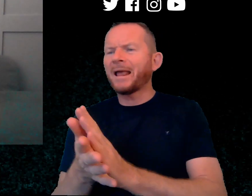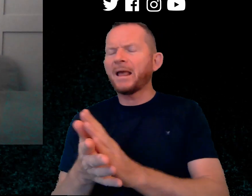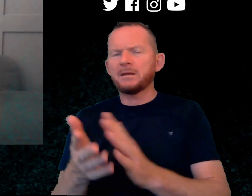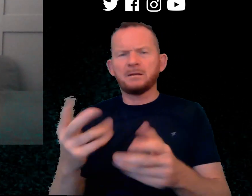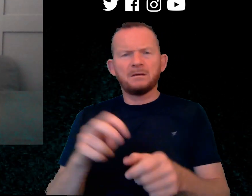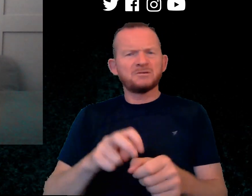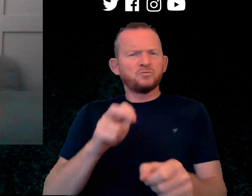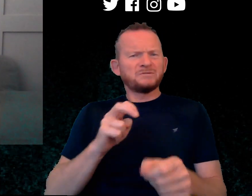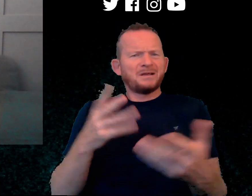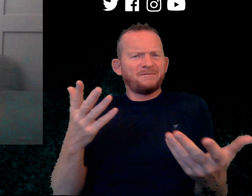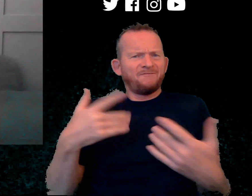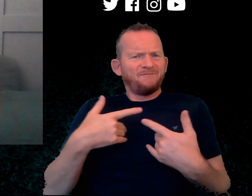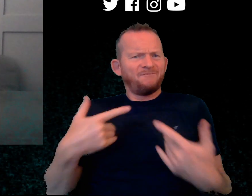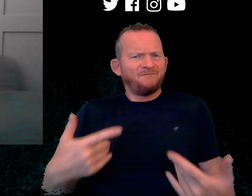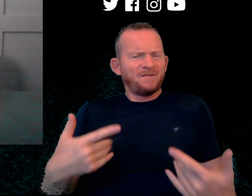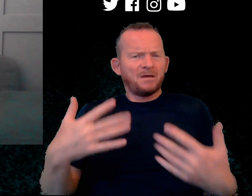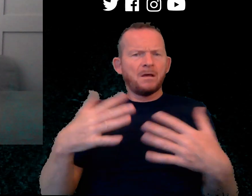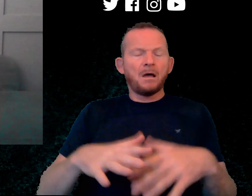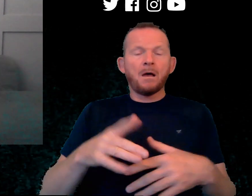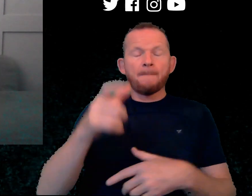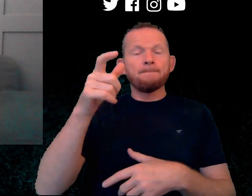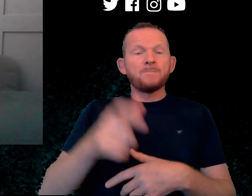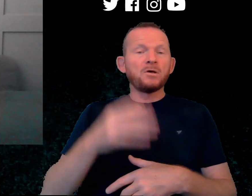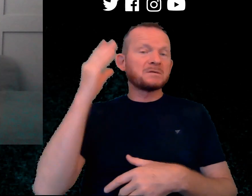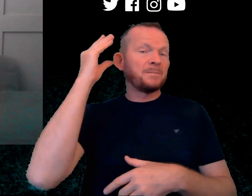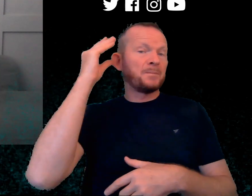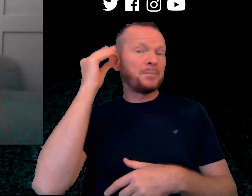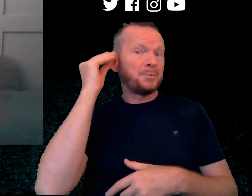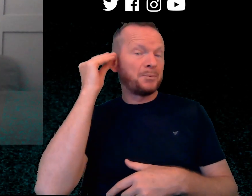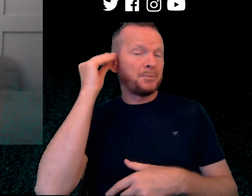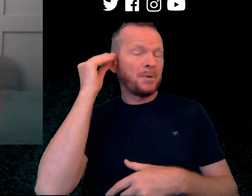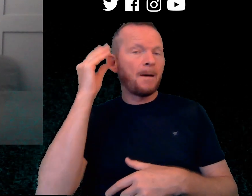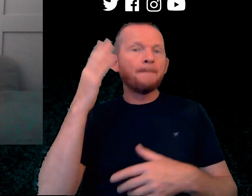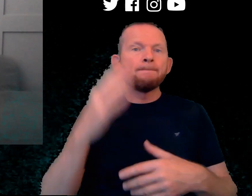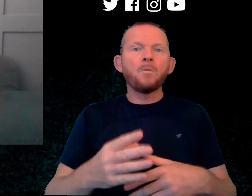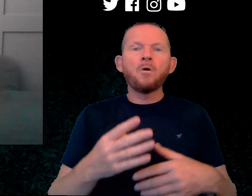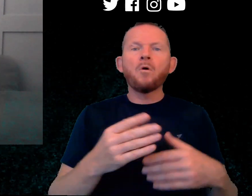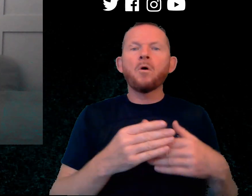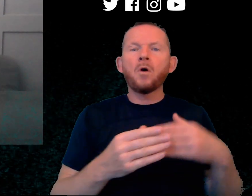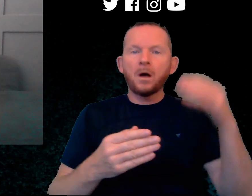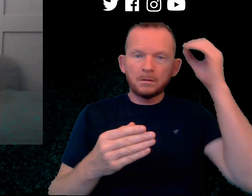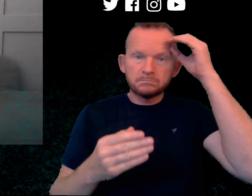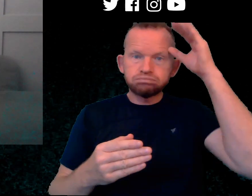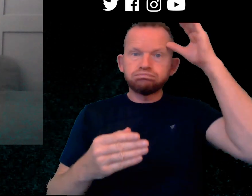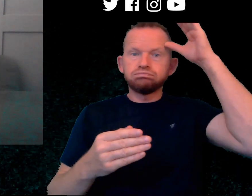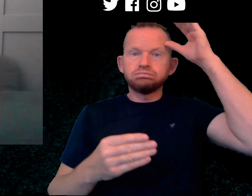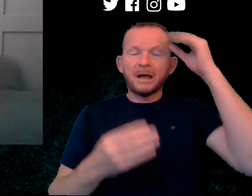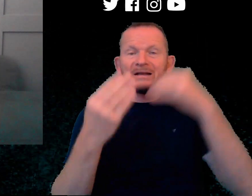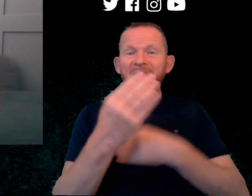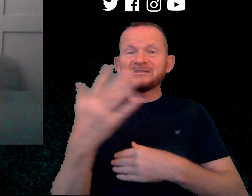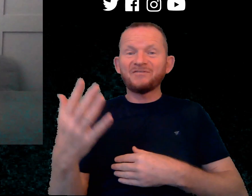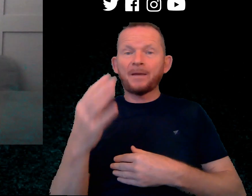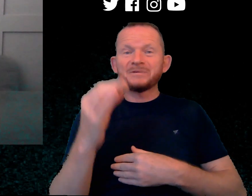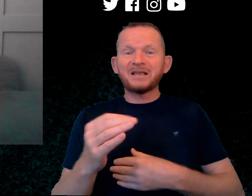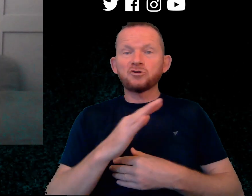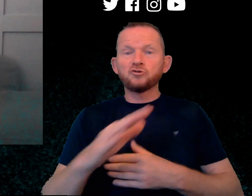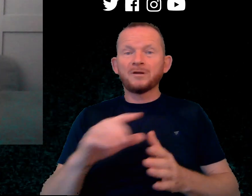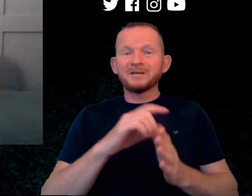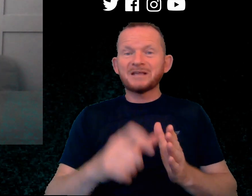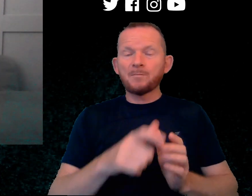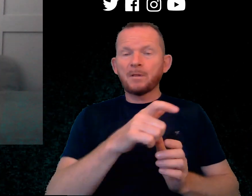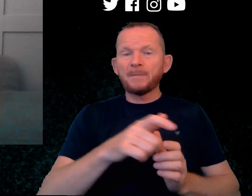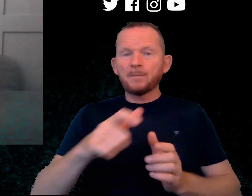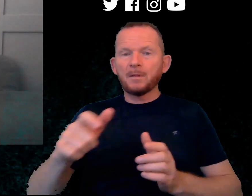that leave us? And who's to say who is and who isn't impaired anyway? It's such a subjective concept. A person who's